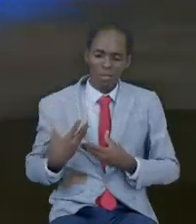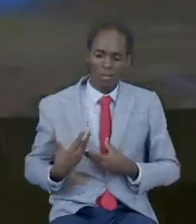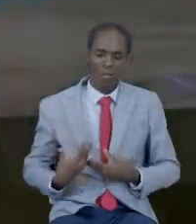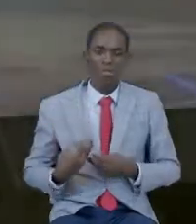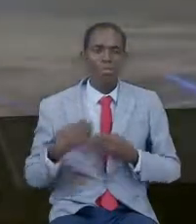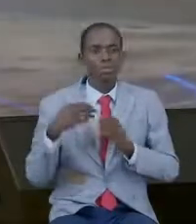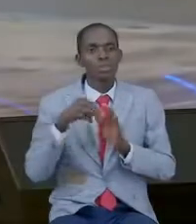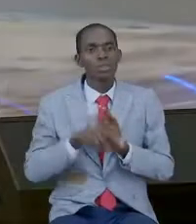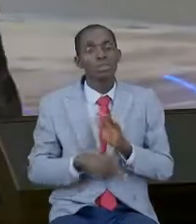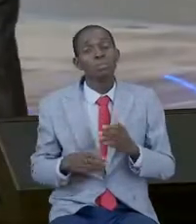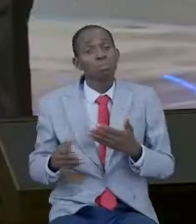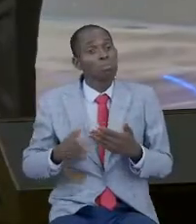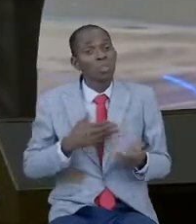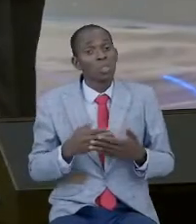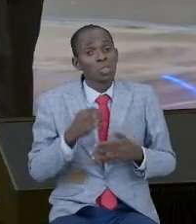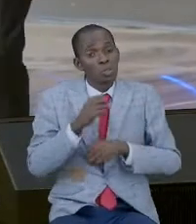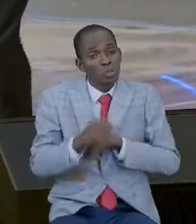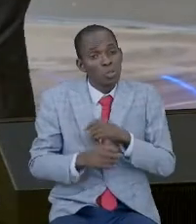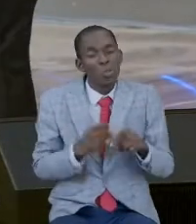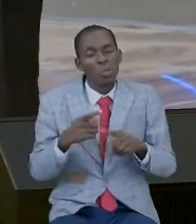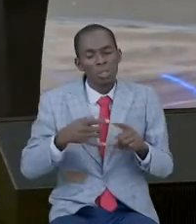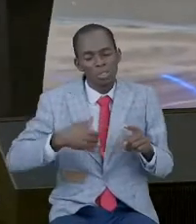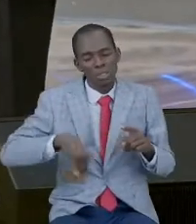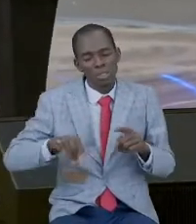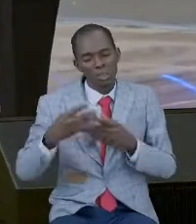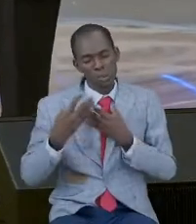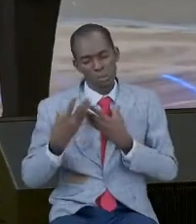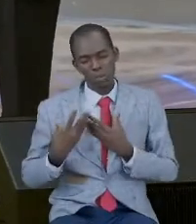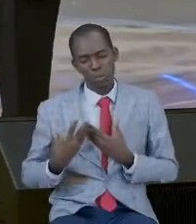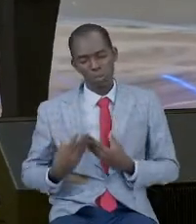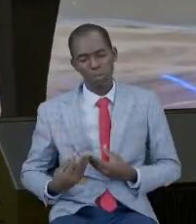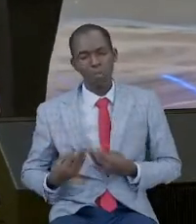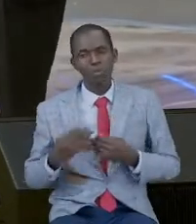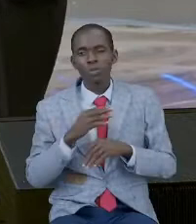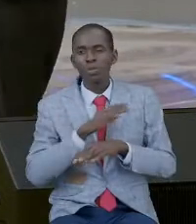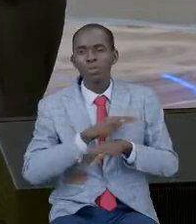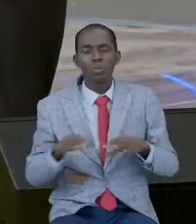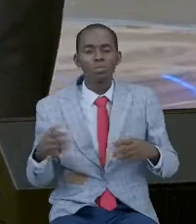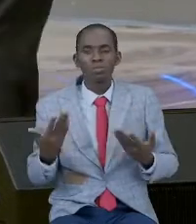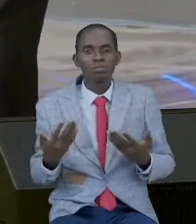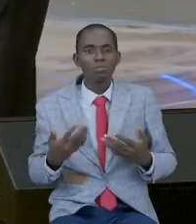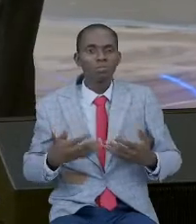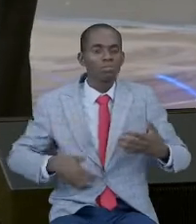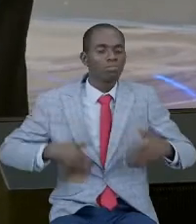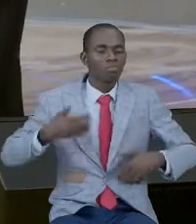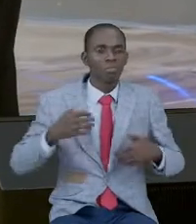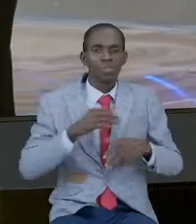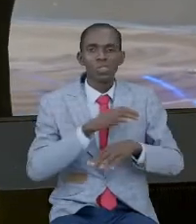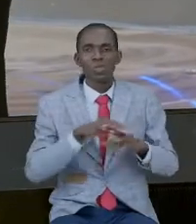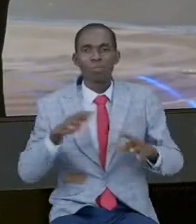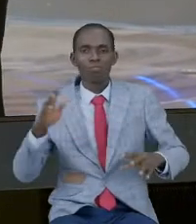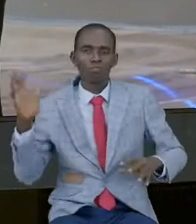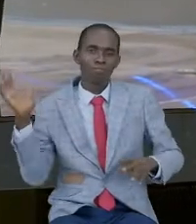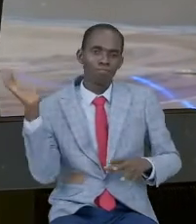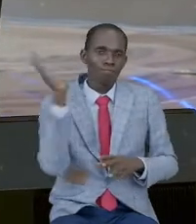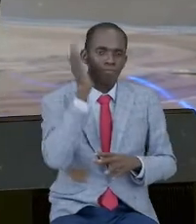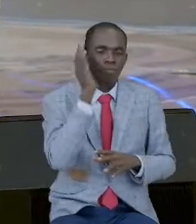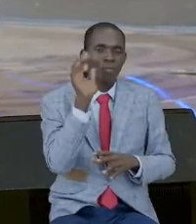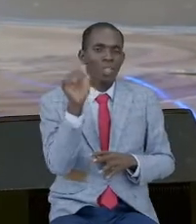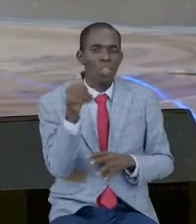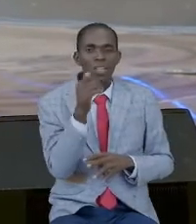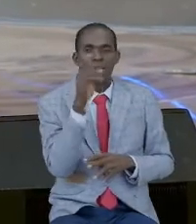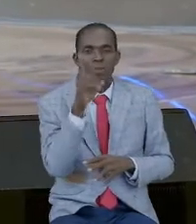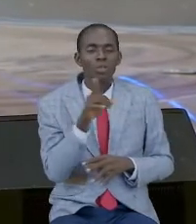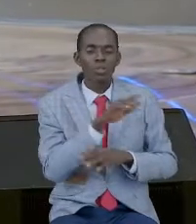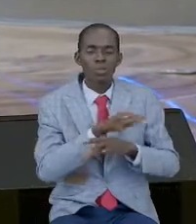you suffer, you're still gentle. You don't threaten, you don't slap anybody, you don't